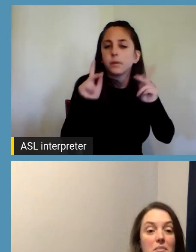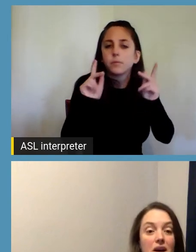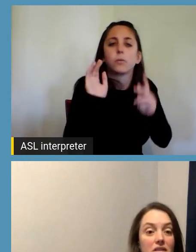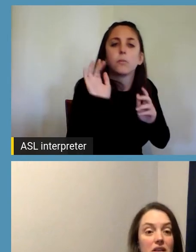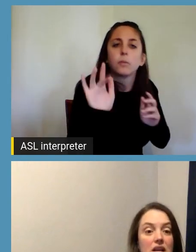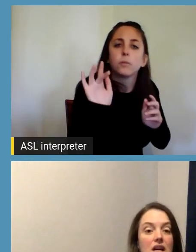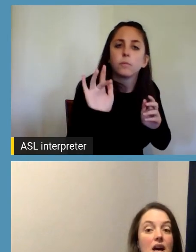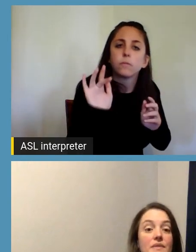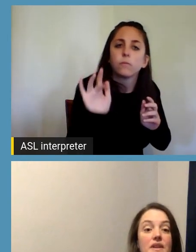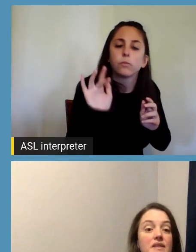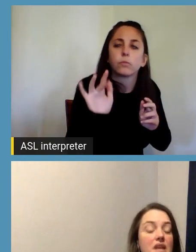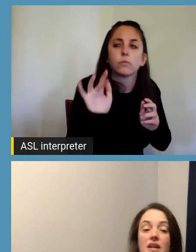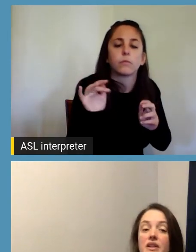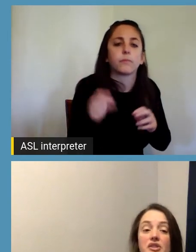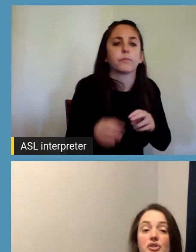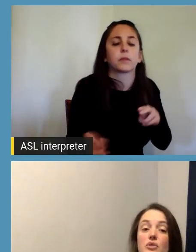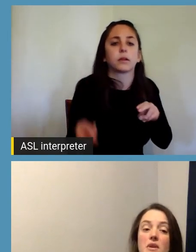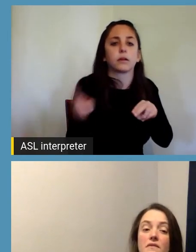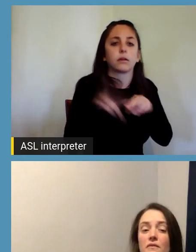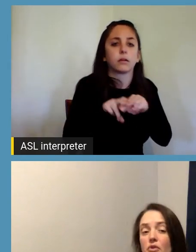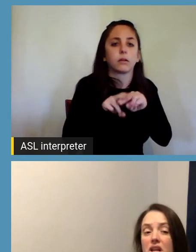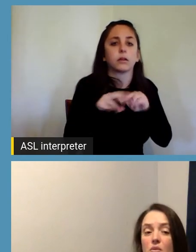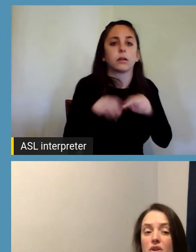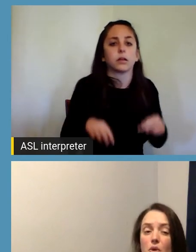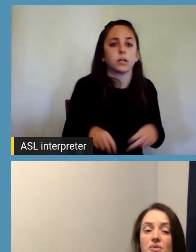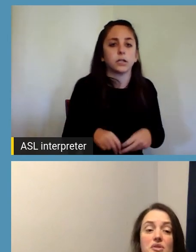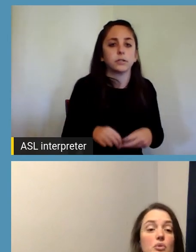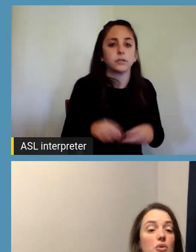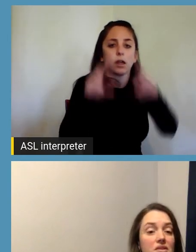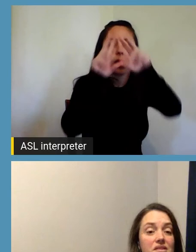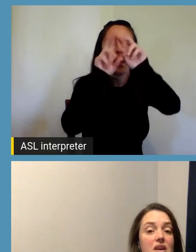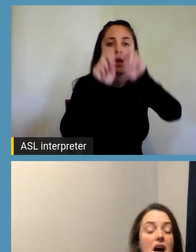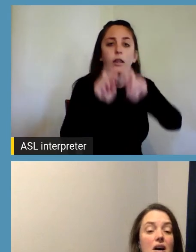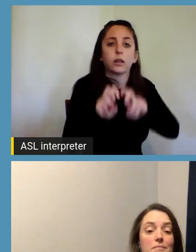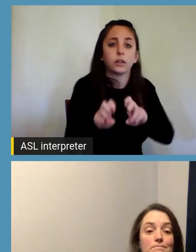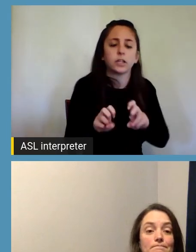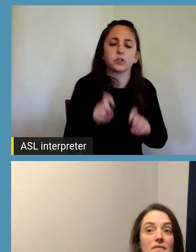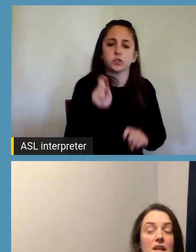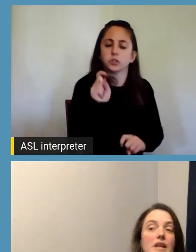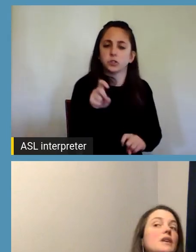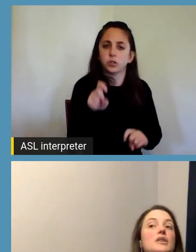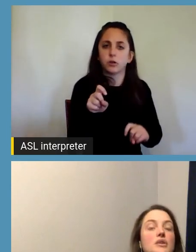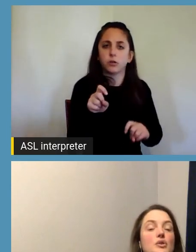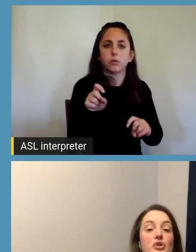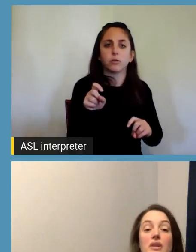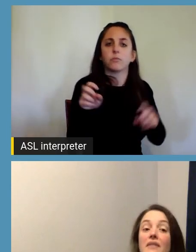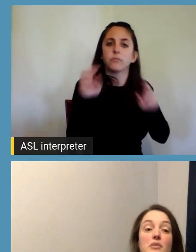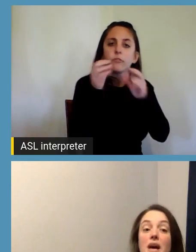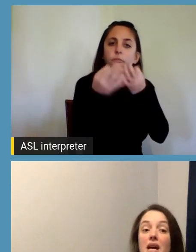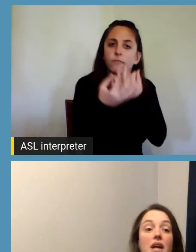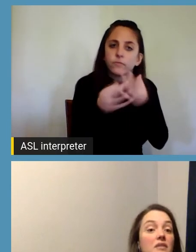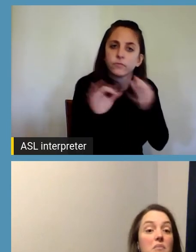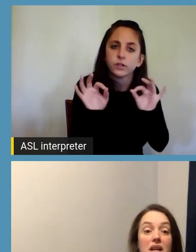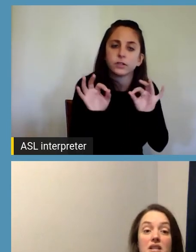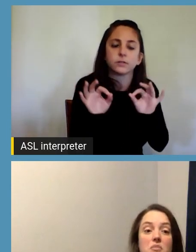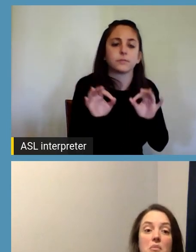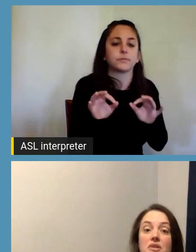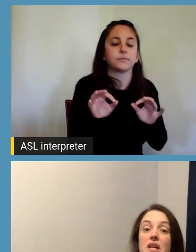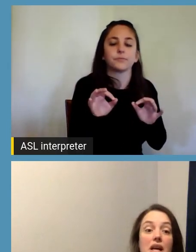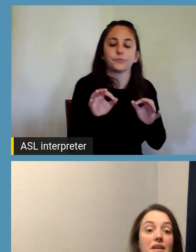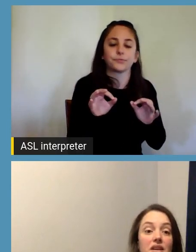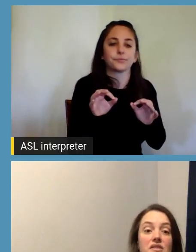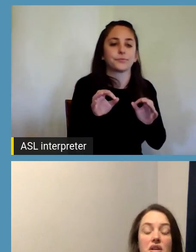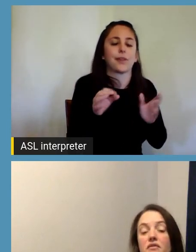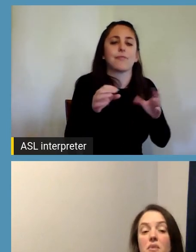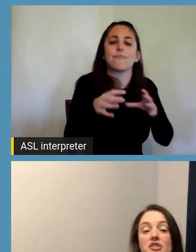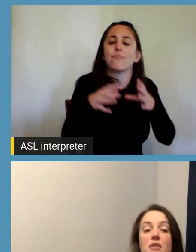in your email? These analytics should be free with most tools. You shouldn't have to pay a lot of money to be able